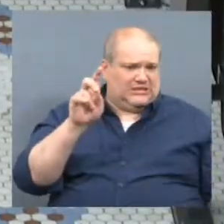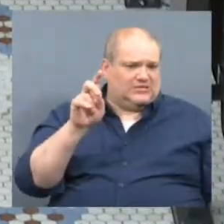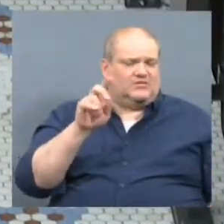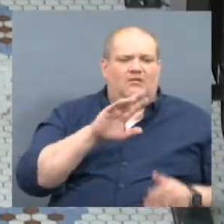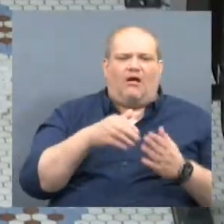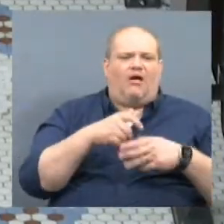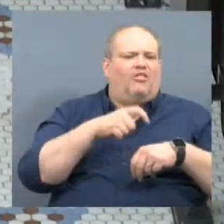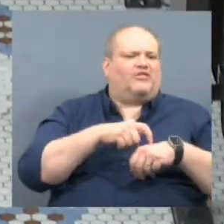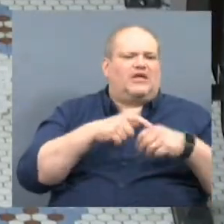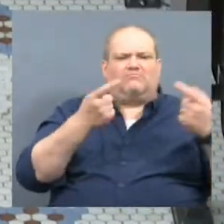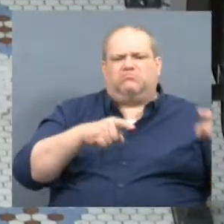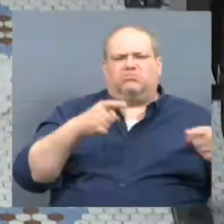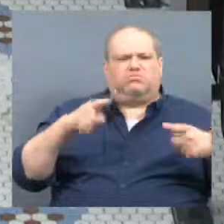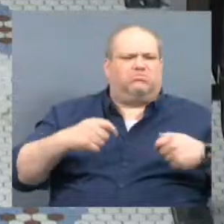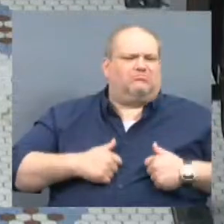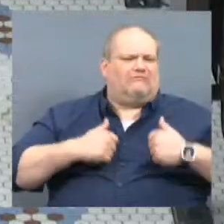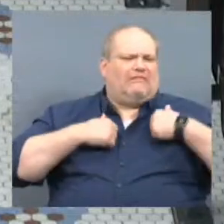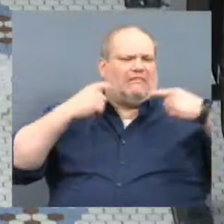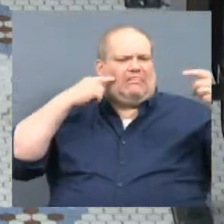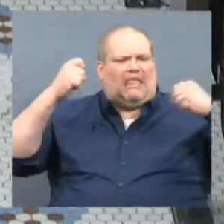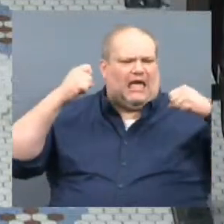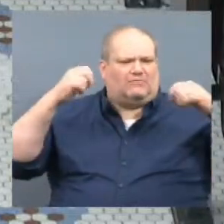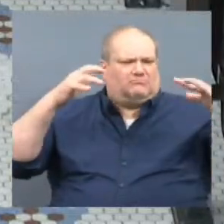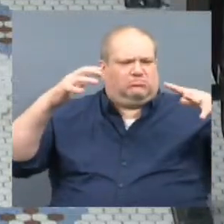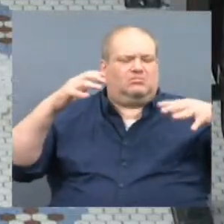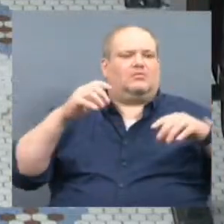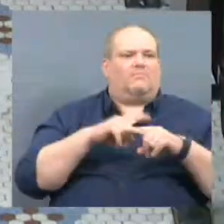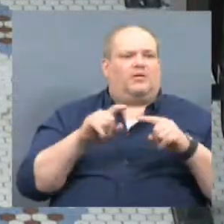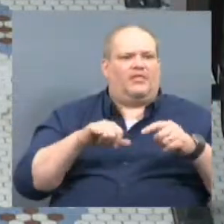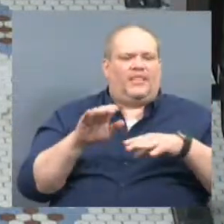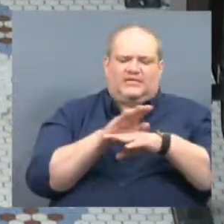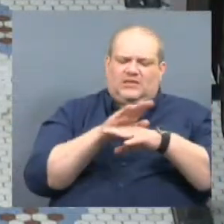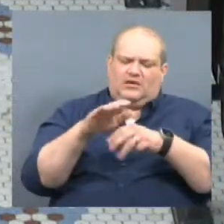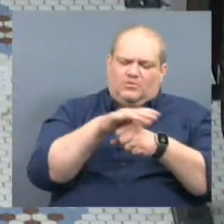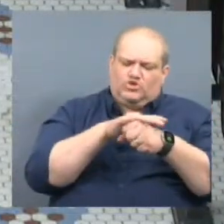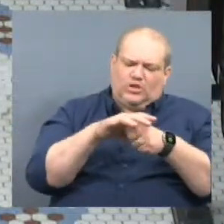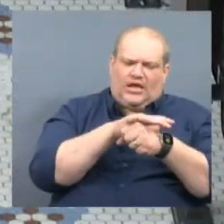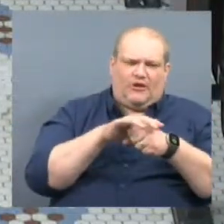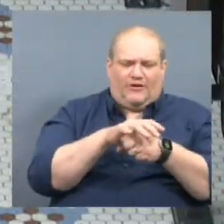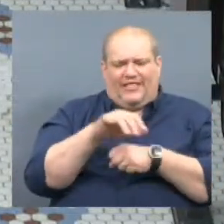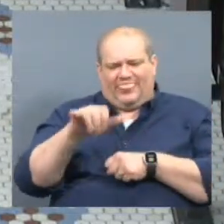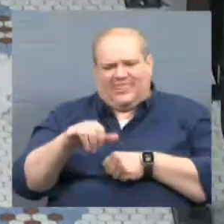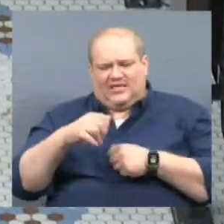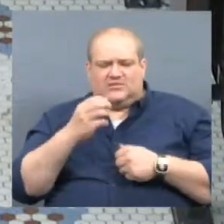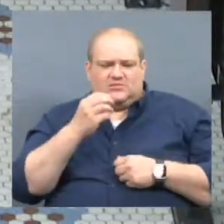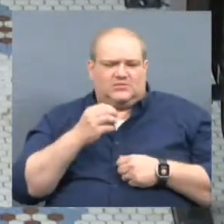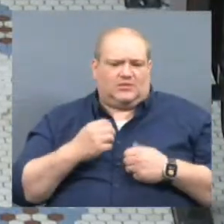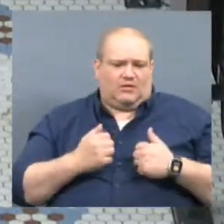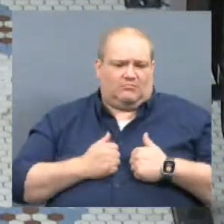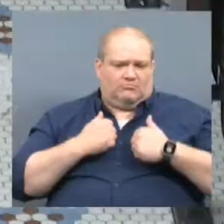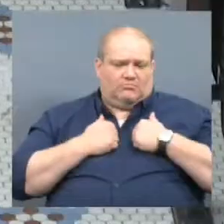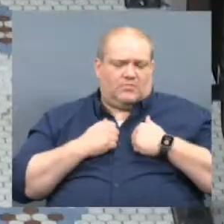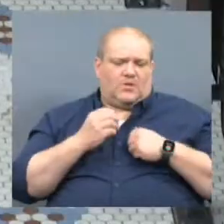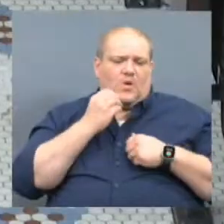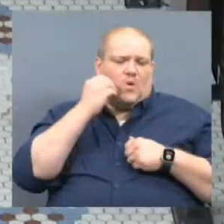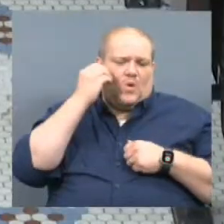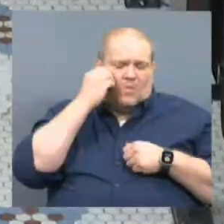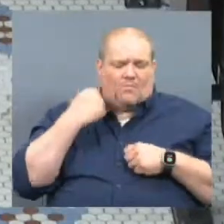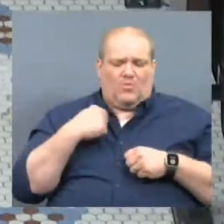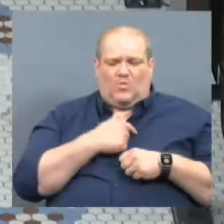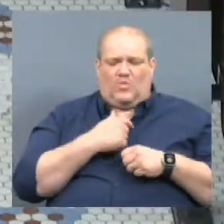All the time something going on, loud, but it's in commercial area. This is a residential area. That's where we